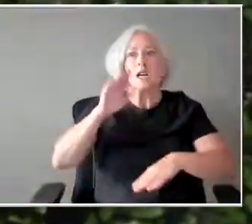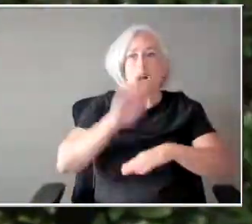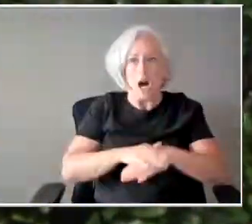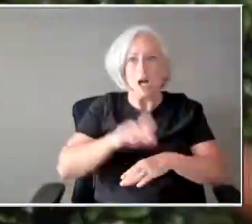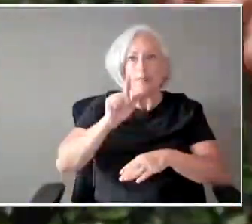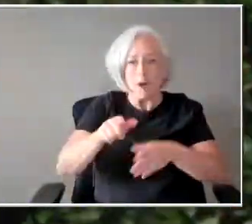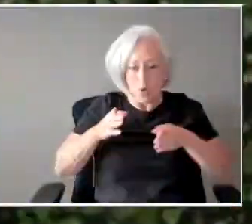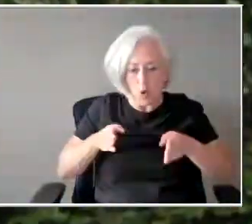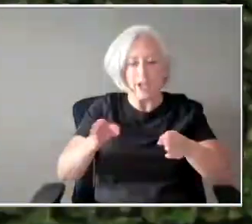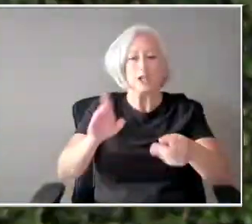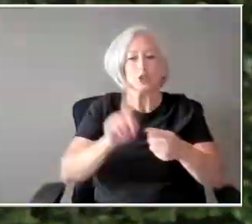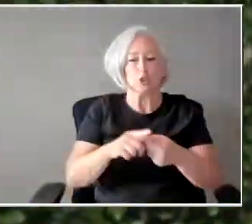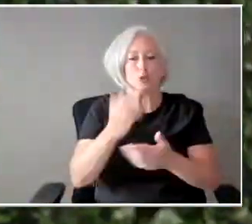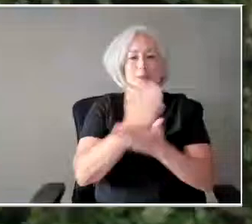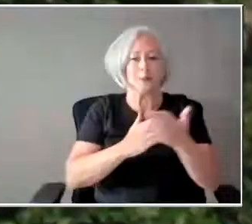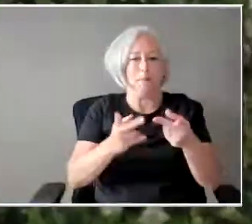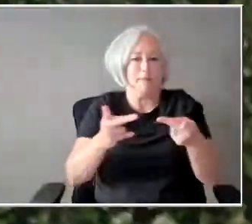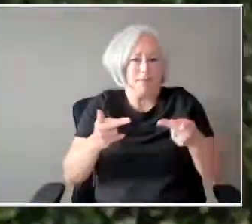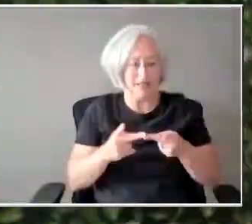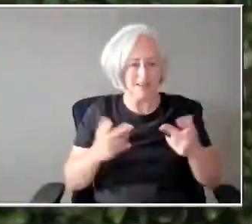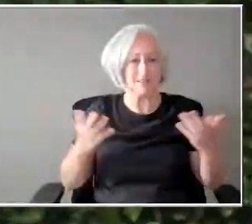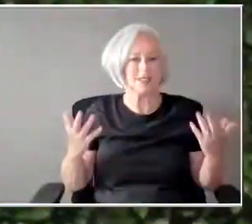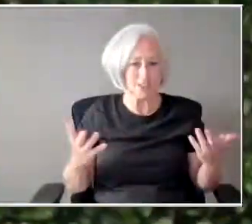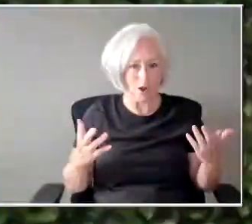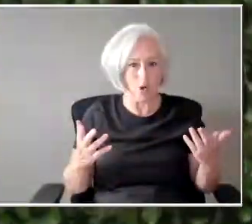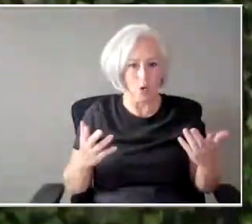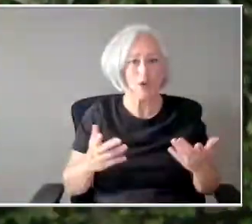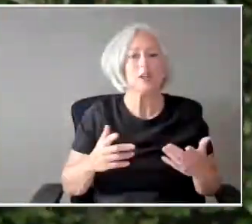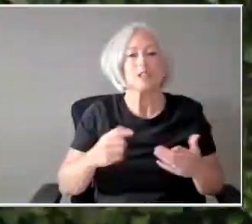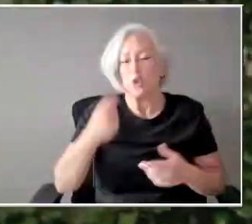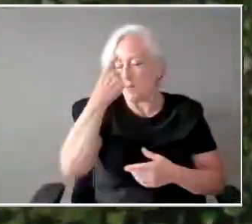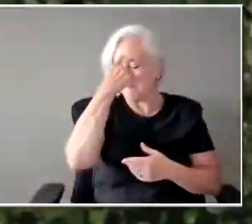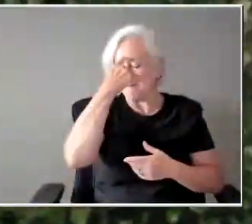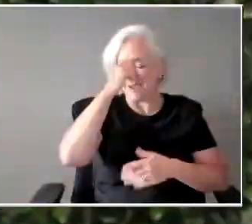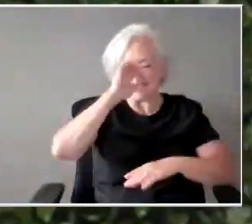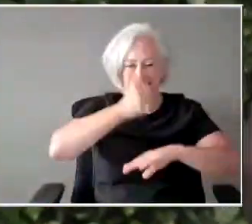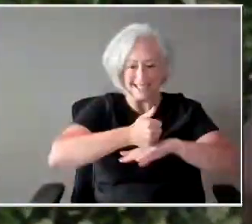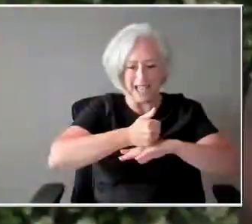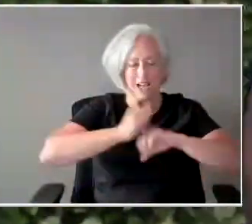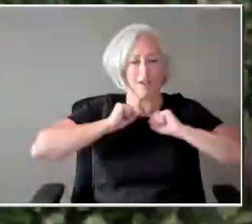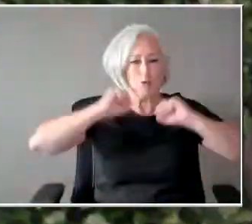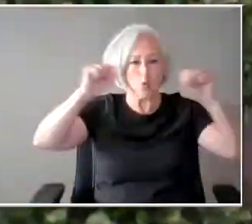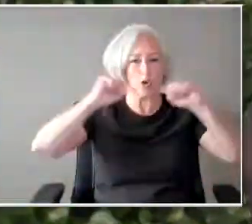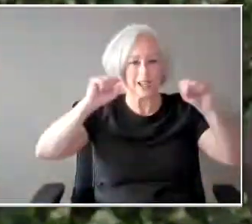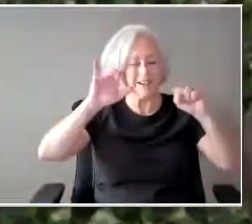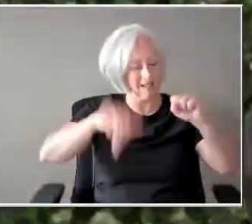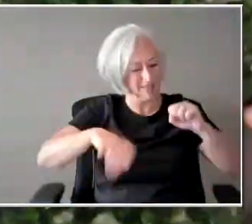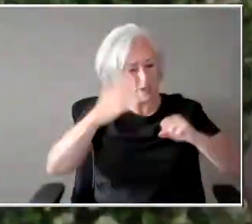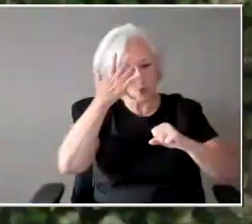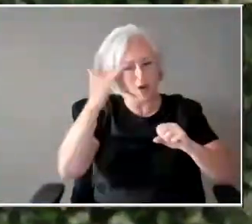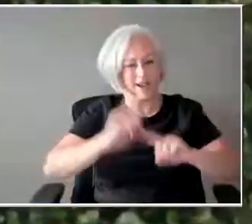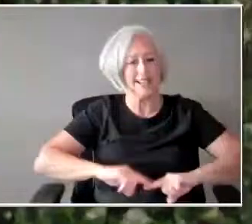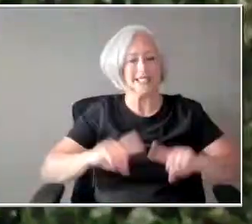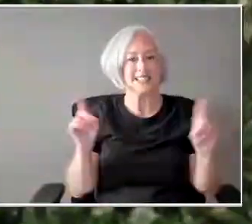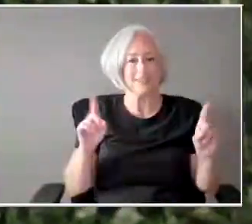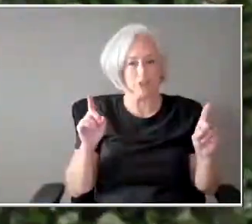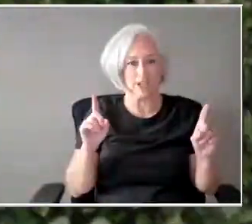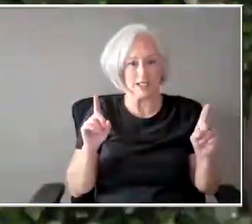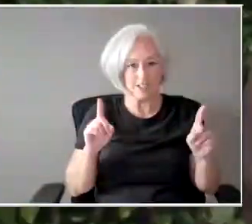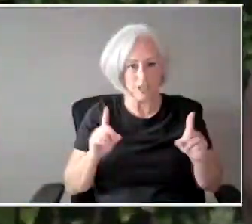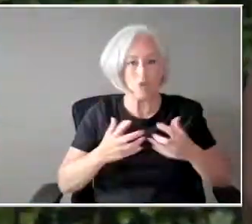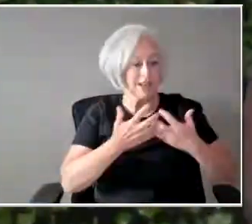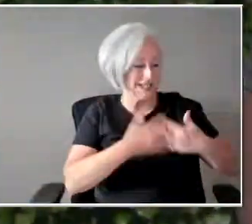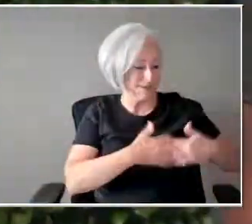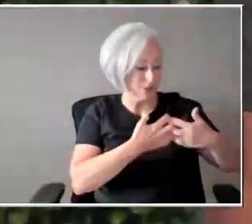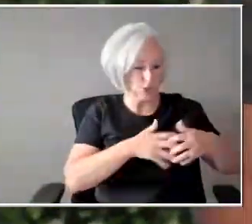other time, you actually came with the mindset of actually working out. So that's really going to be the difference. But when it comes to Stairmaster versus stairs, they're pretty much the same. You got